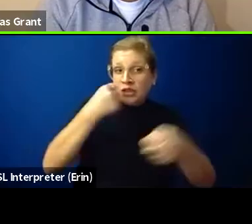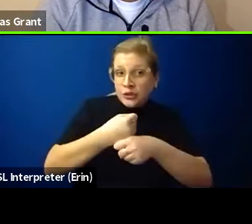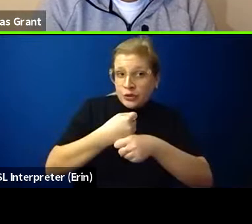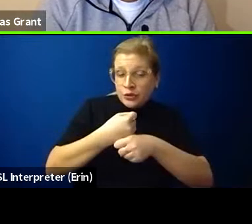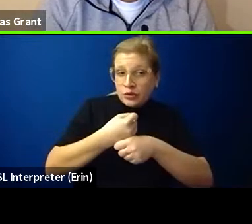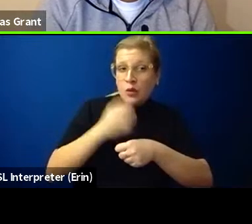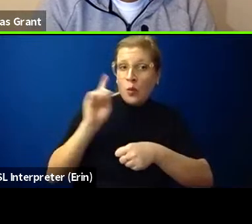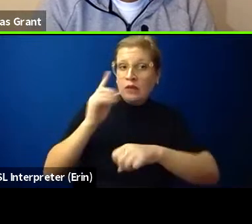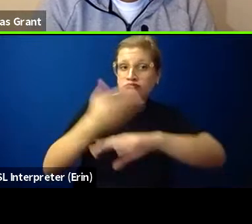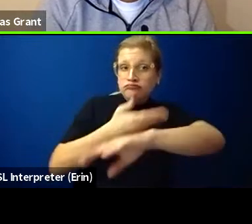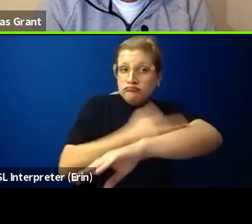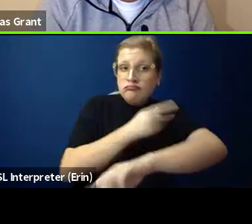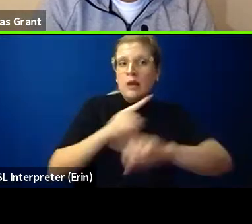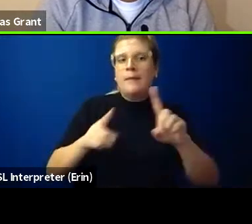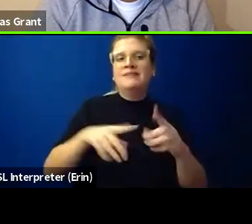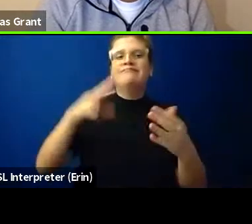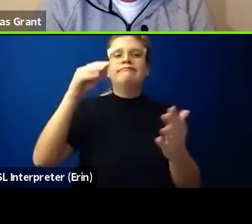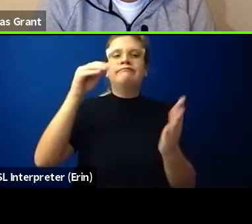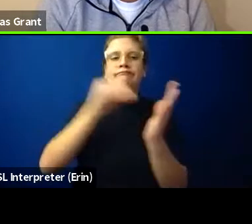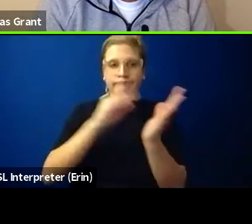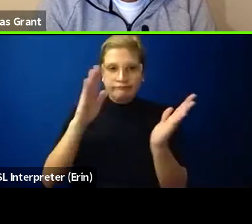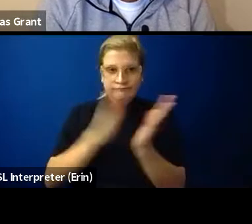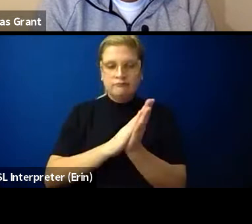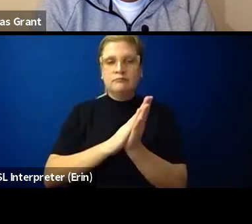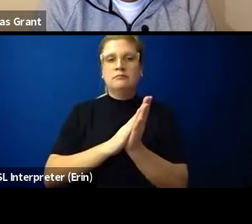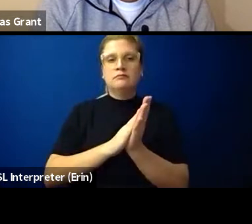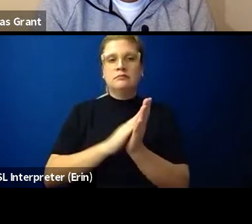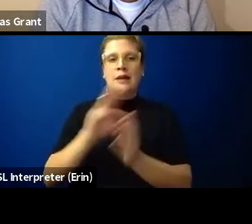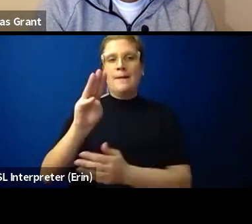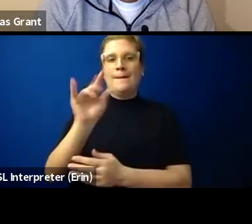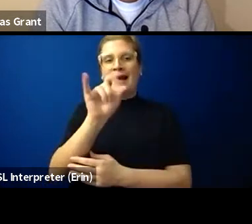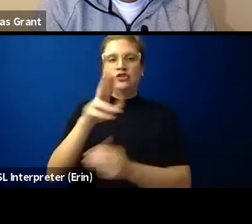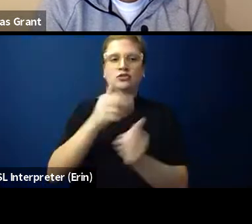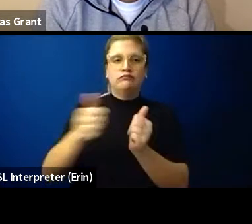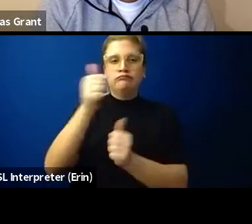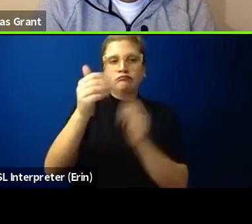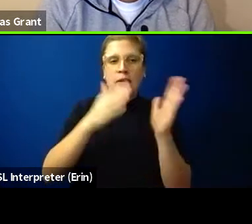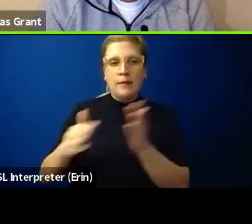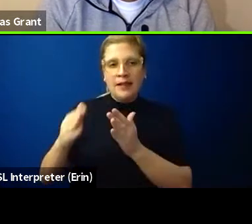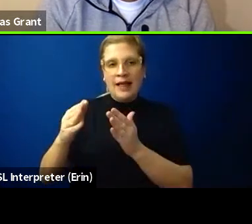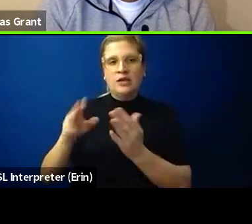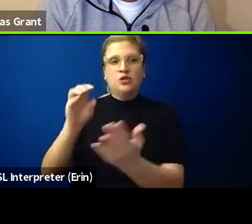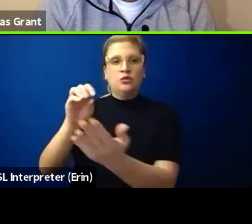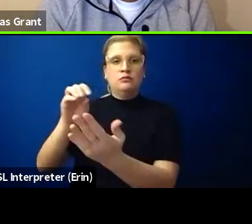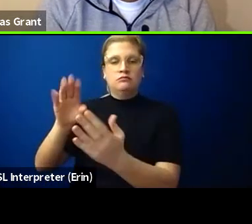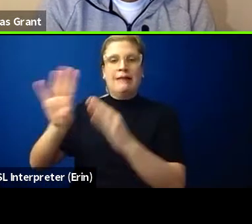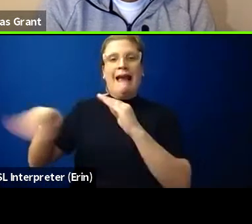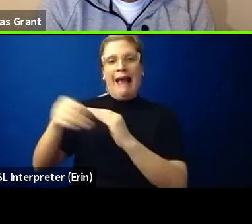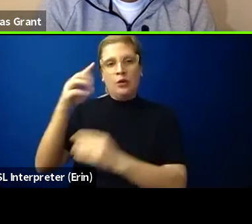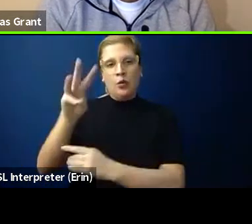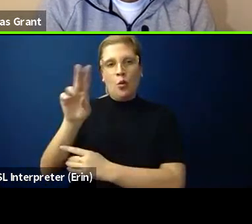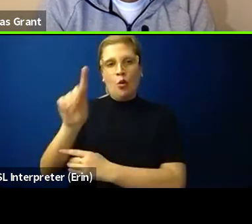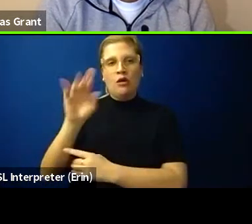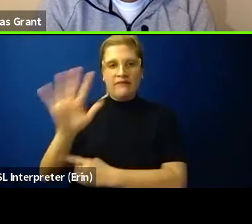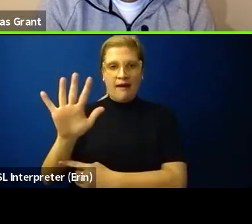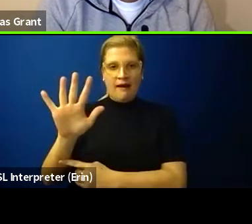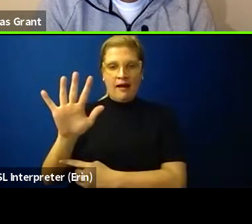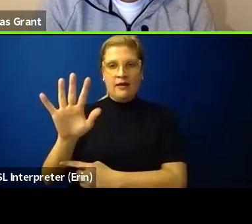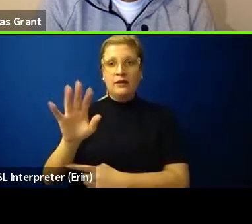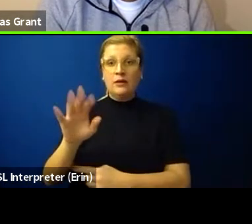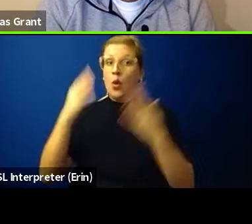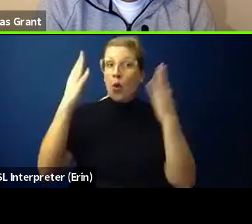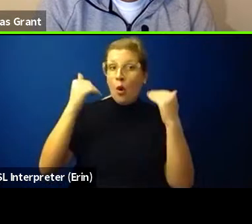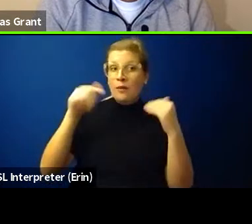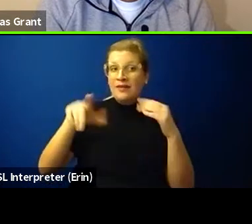in the master plan to add an additional library in Ward 5. So it's our hope that with the addition of this